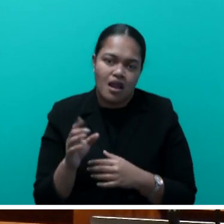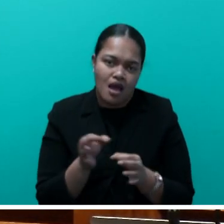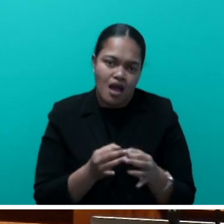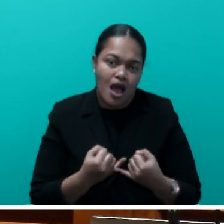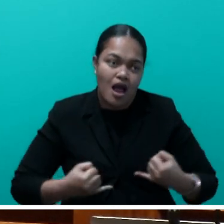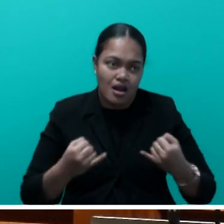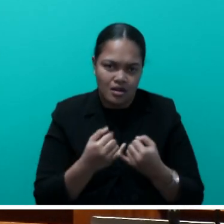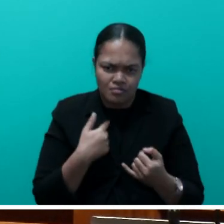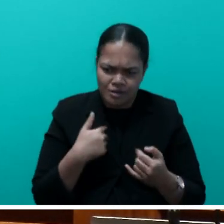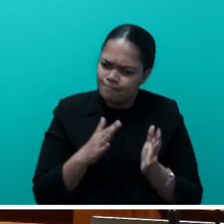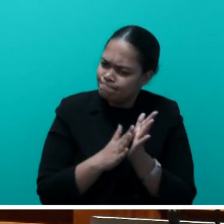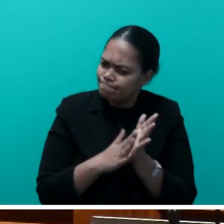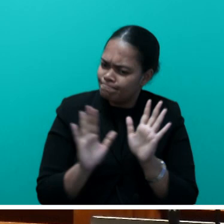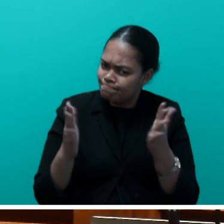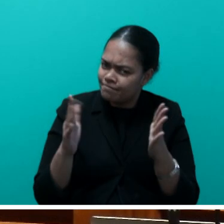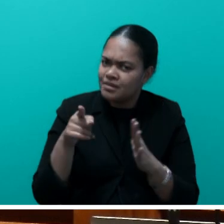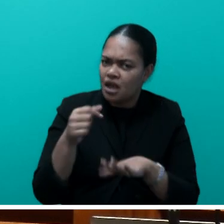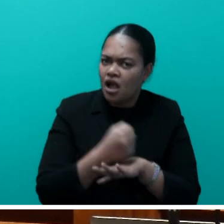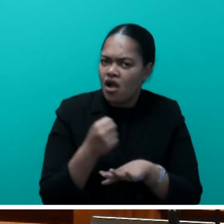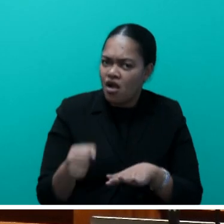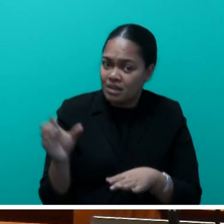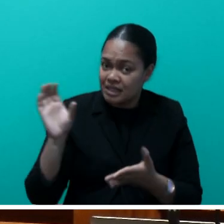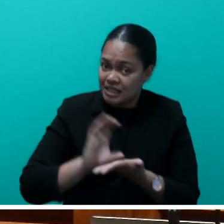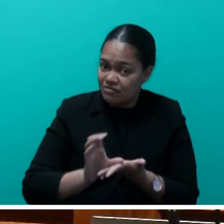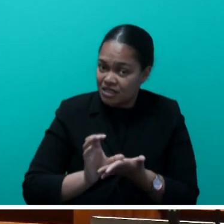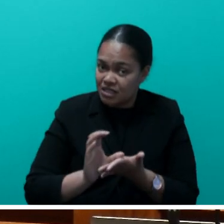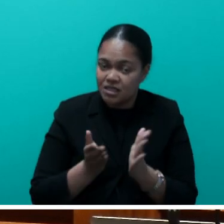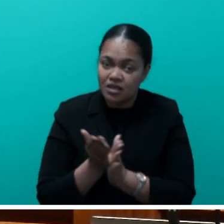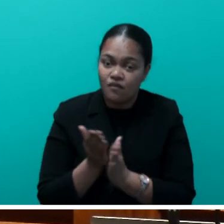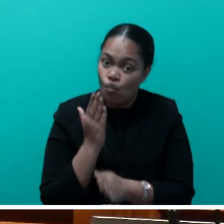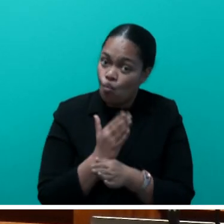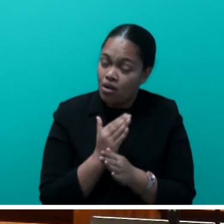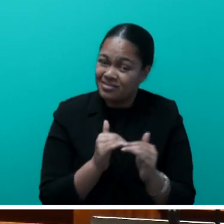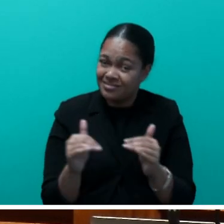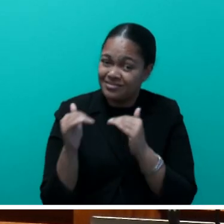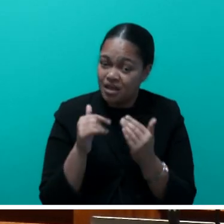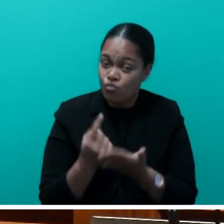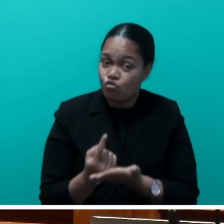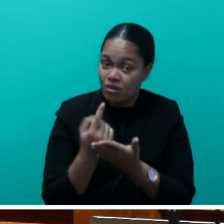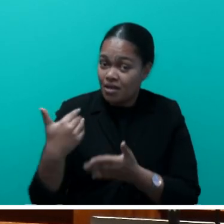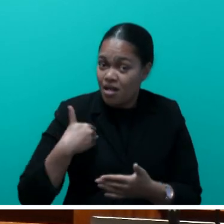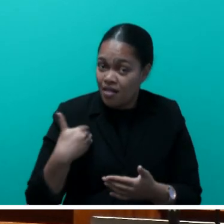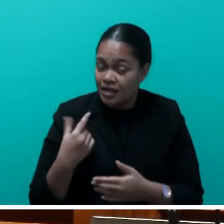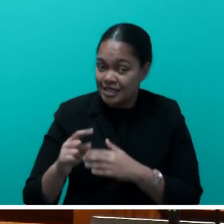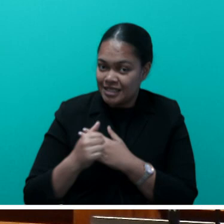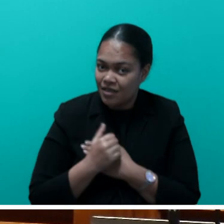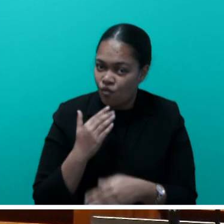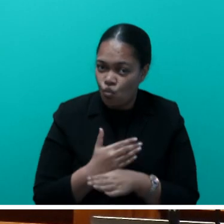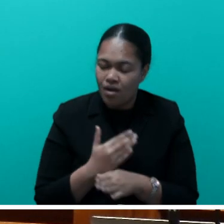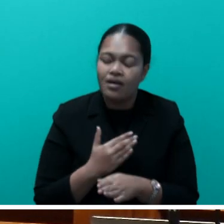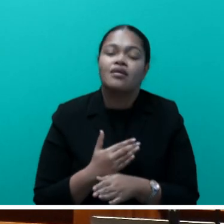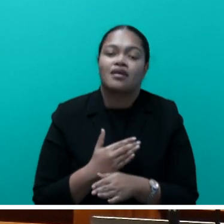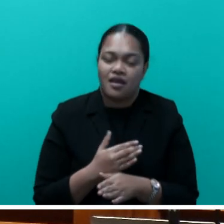commend government's efforts in ensuring civil servants are provided with decent work standards through the promotion of healthy and safe working environments.